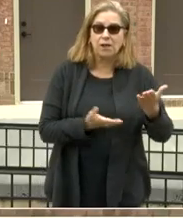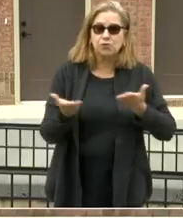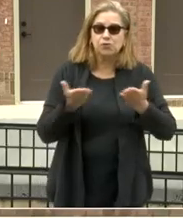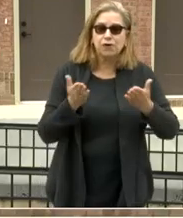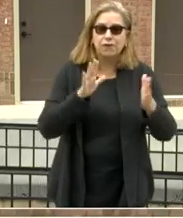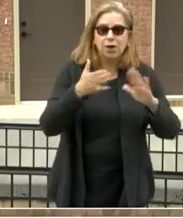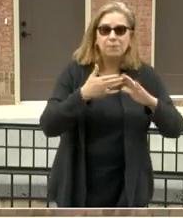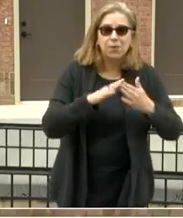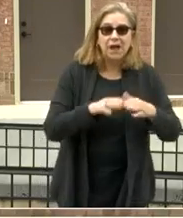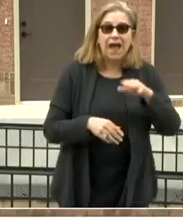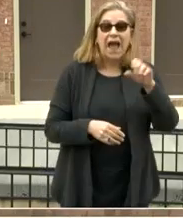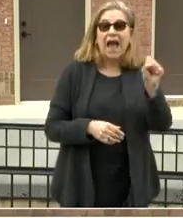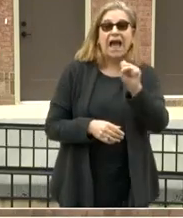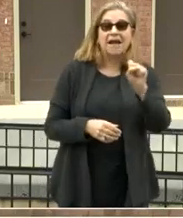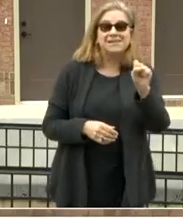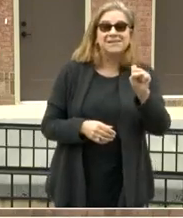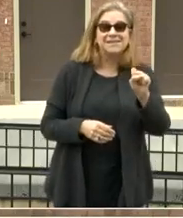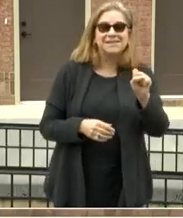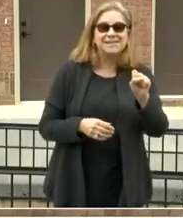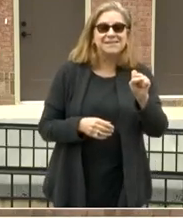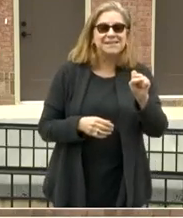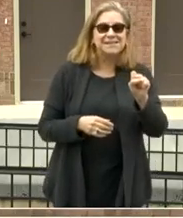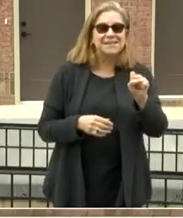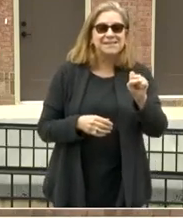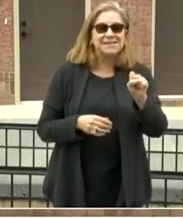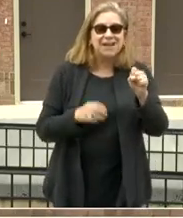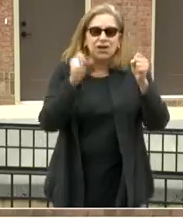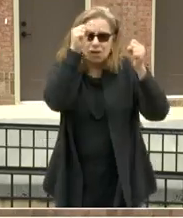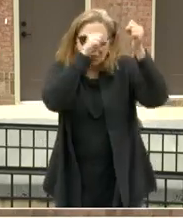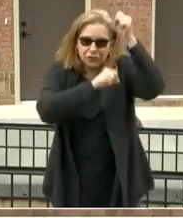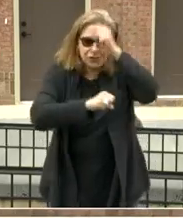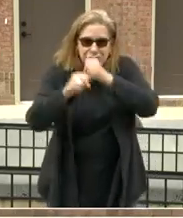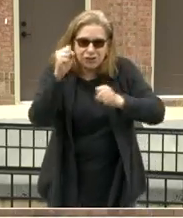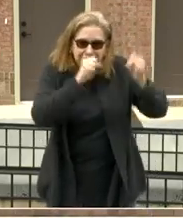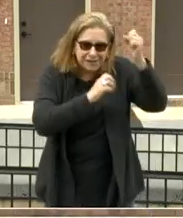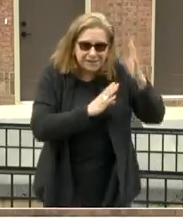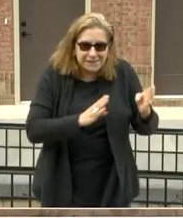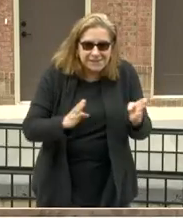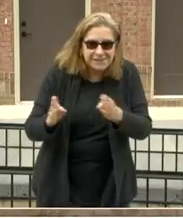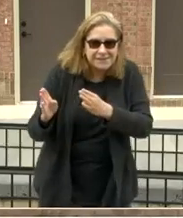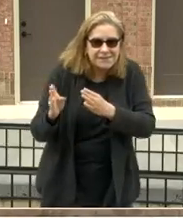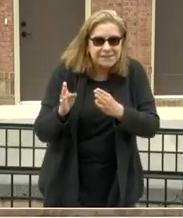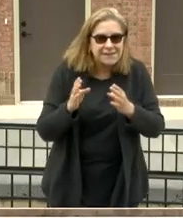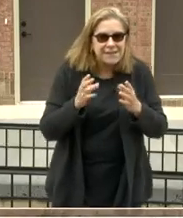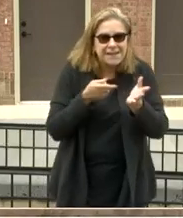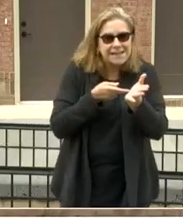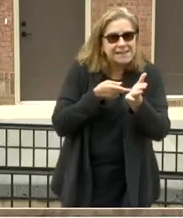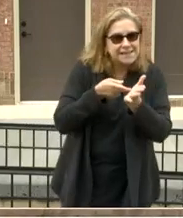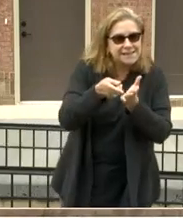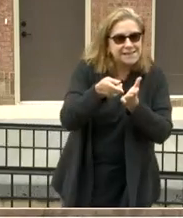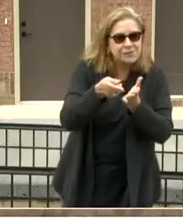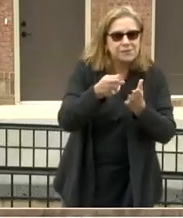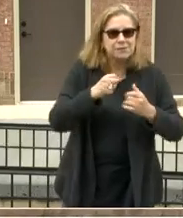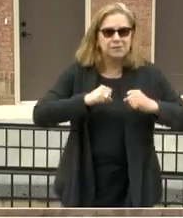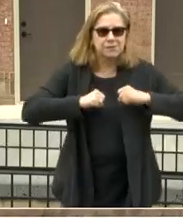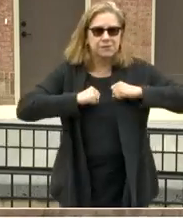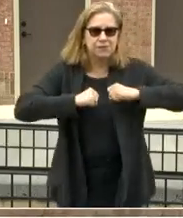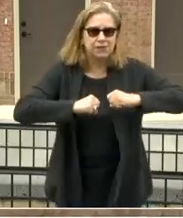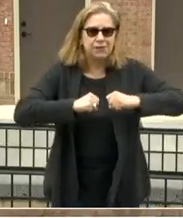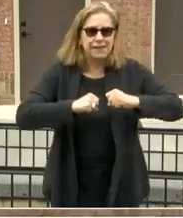S, strategic, thinker, sincere, and secure. E,